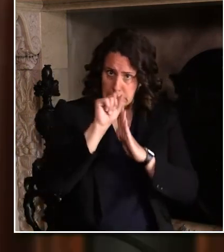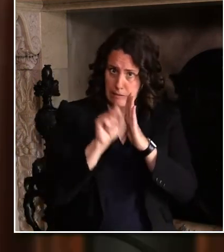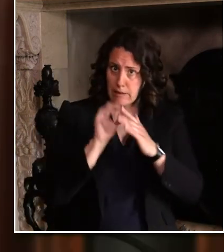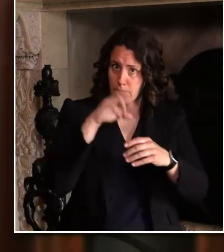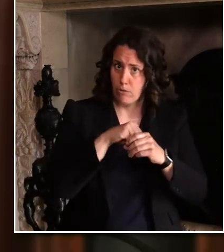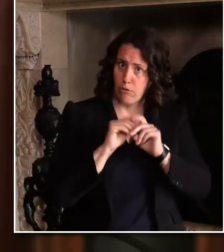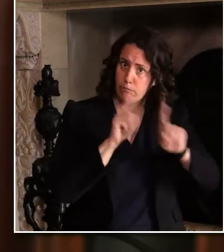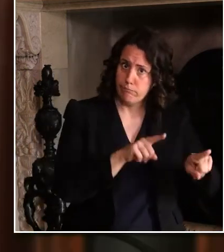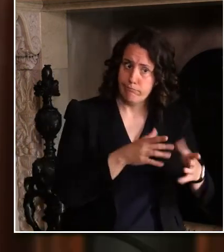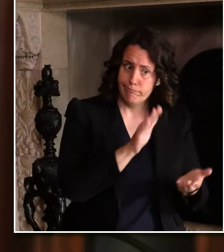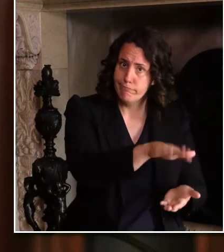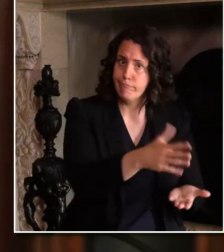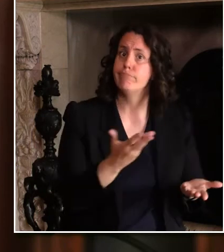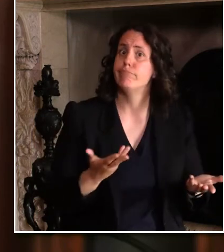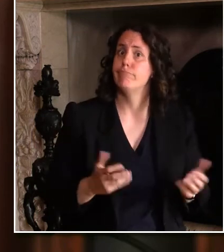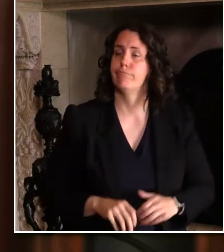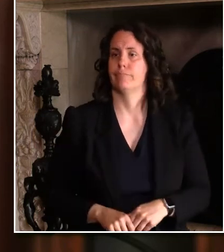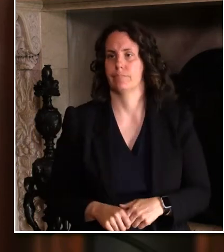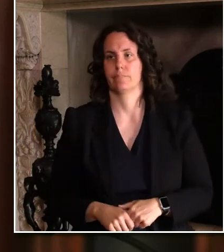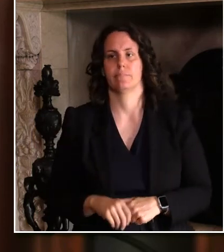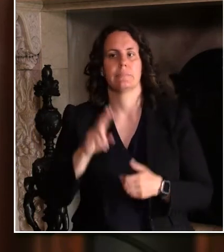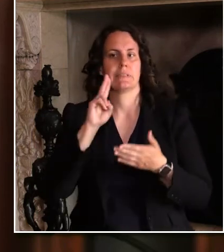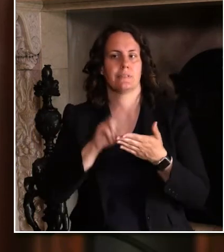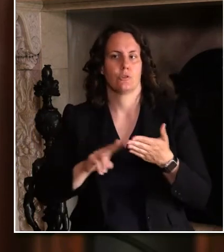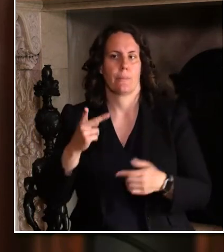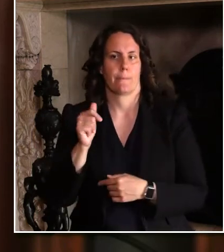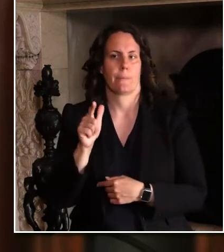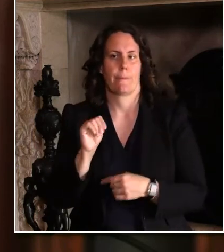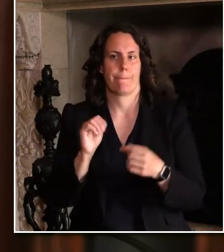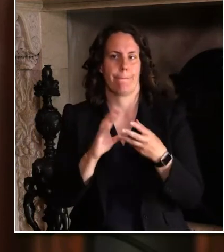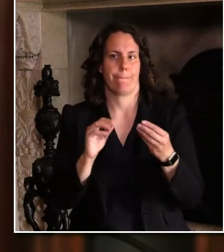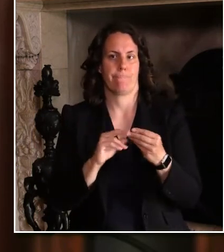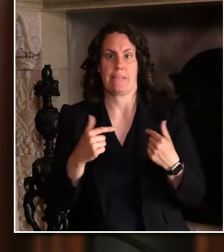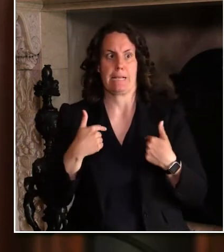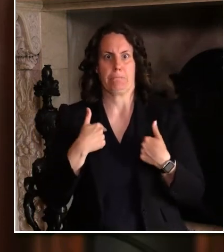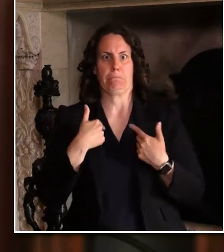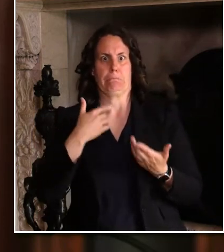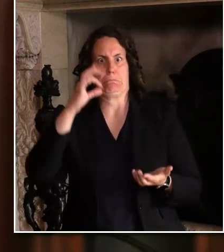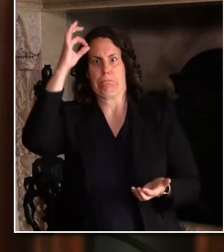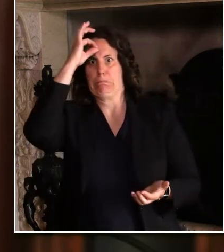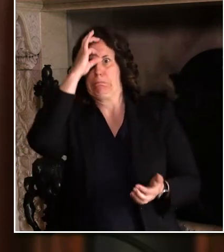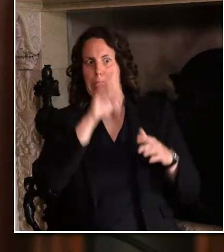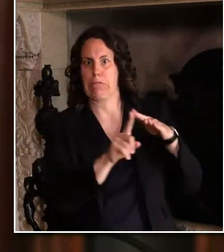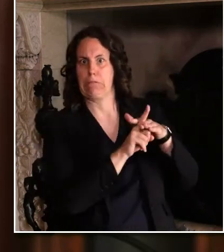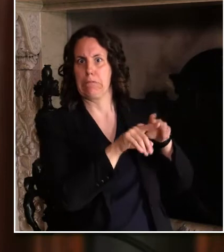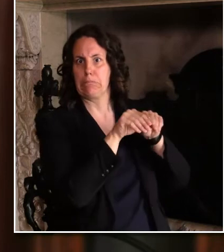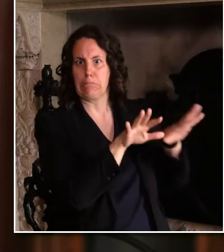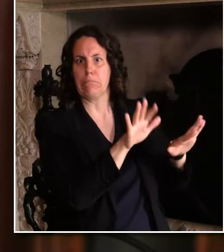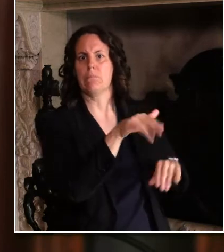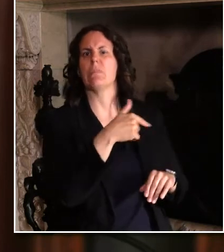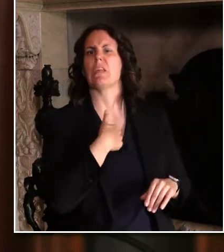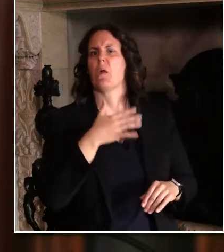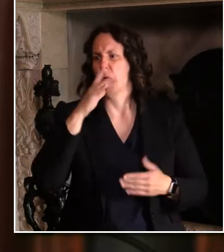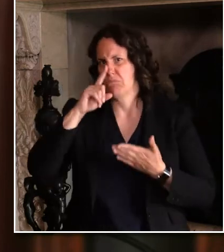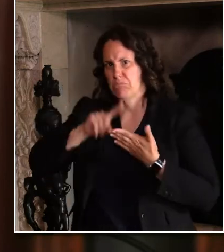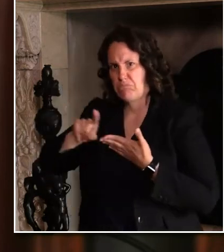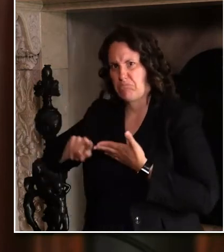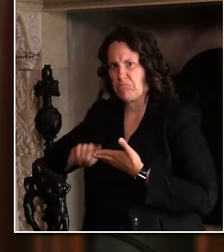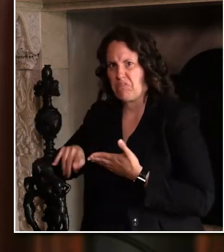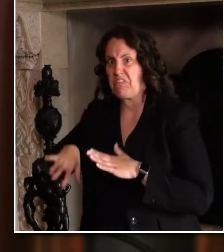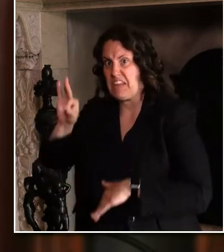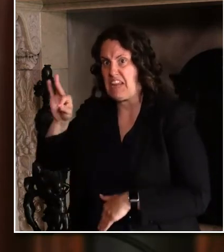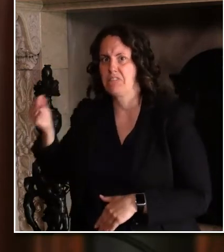We're gonna have to get back to you on that. I'm not aware of that particular outbreak, but again, we are tracking 230